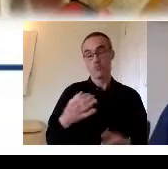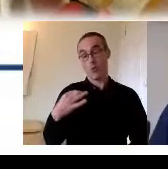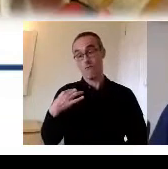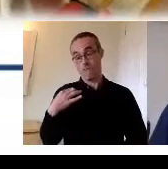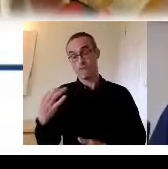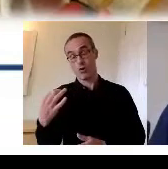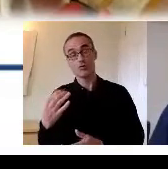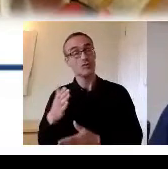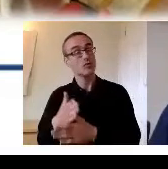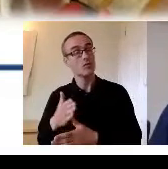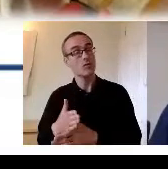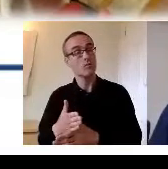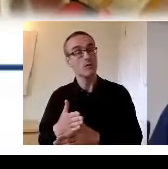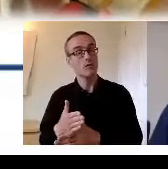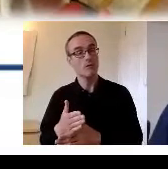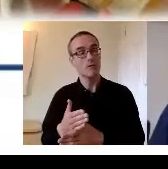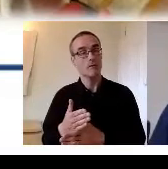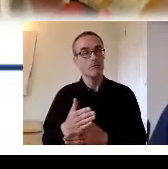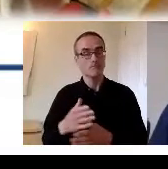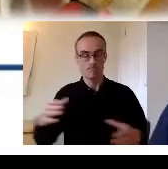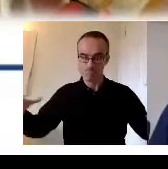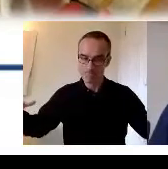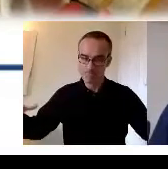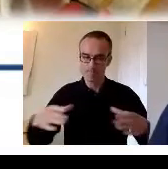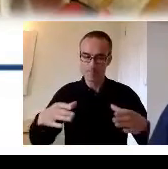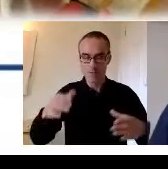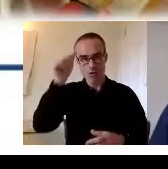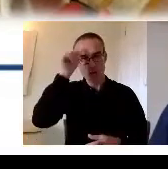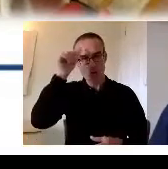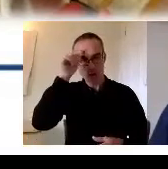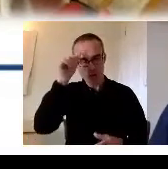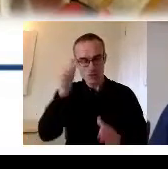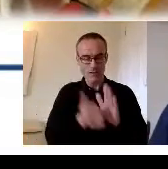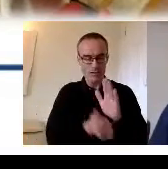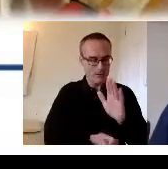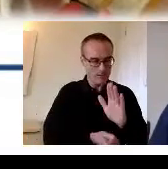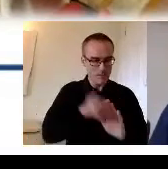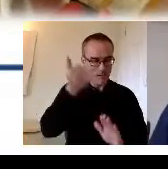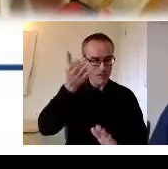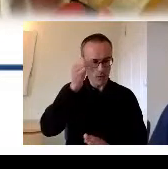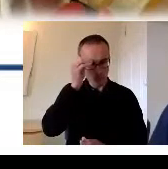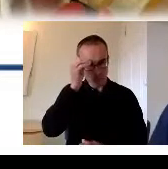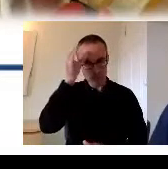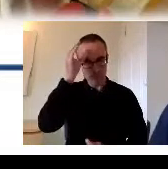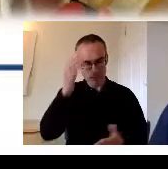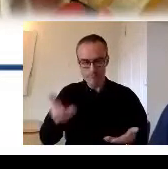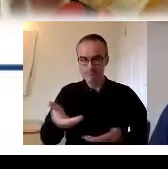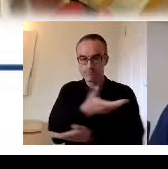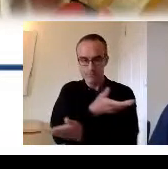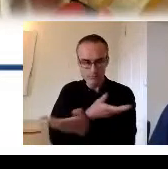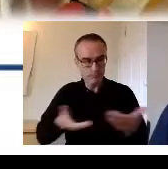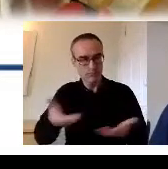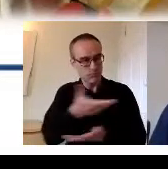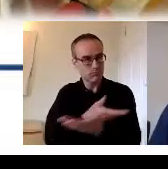talent, inactivity, coaching, workforce, and bringing all that knowledge, expertise, lived experience, and putting